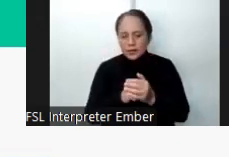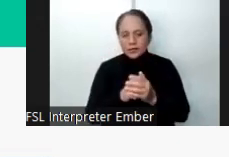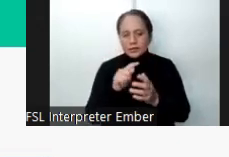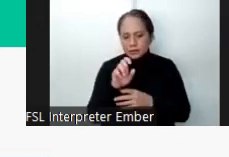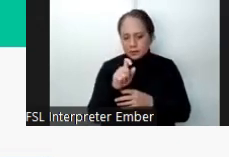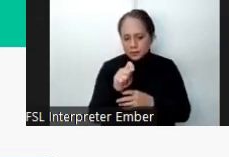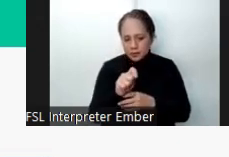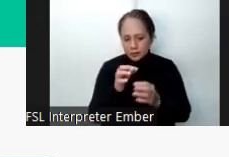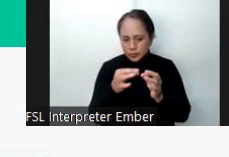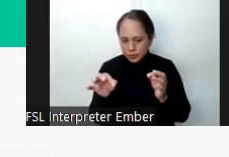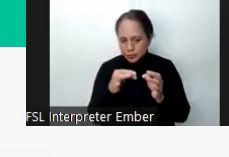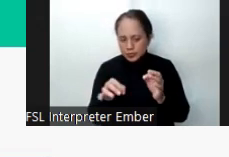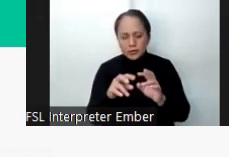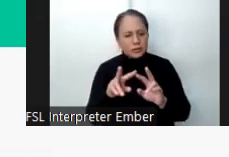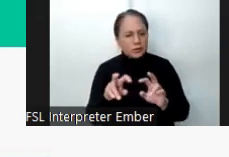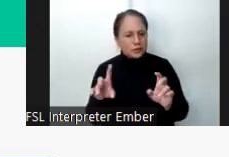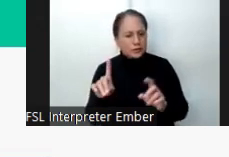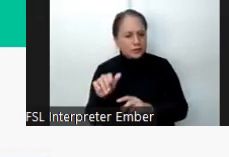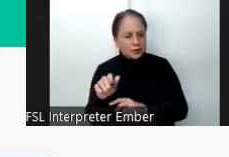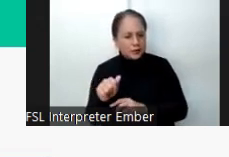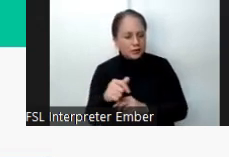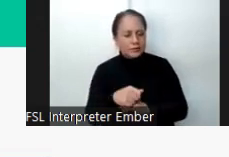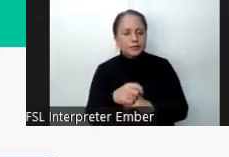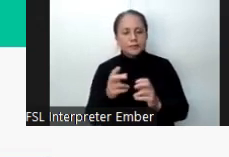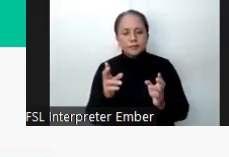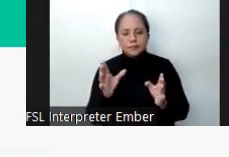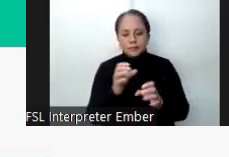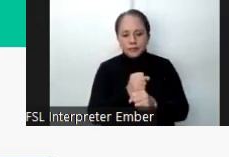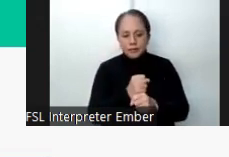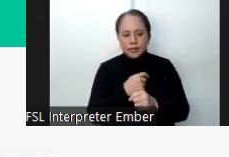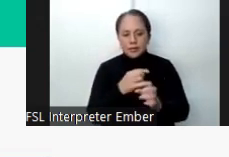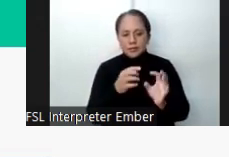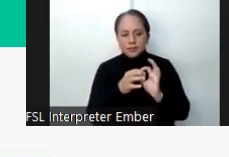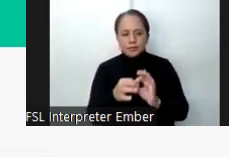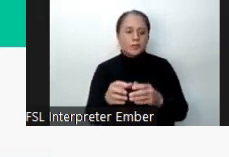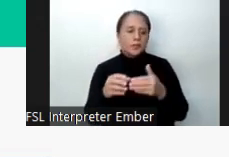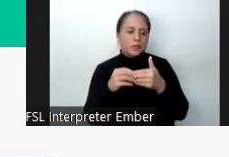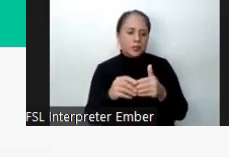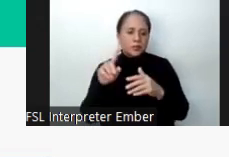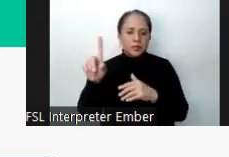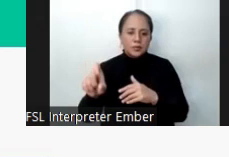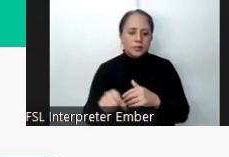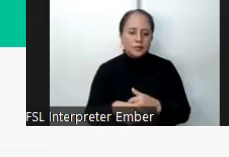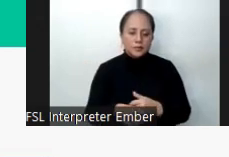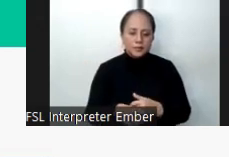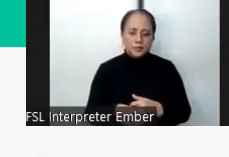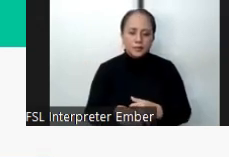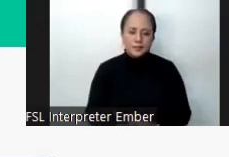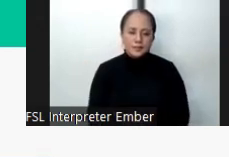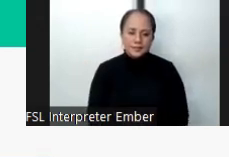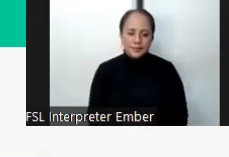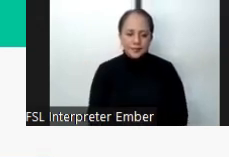Finally, in analyzing the data, we coded the shortlisted articles according to the guide questions.